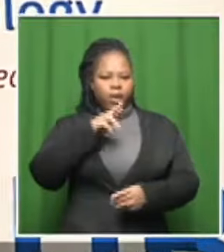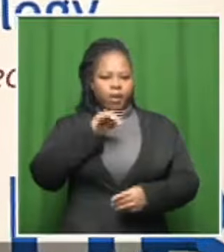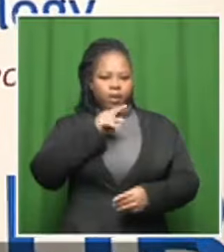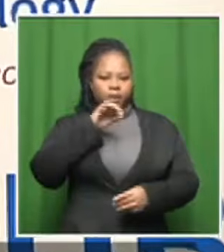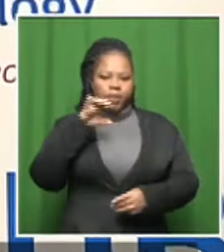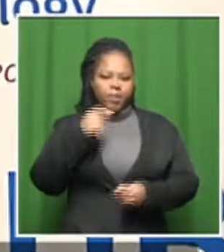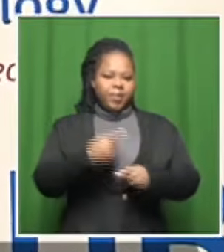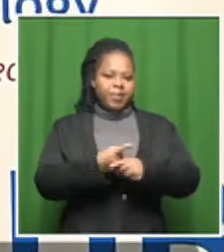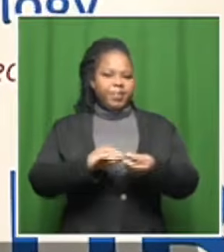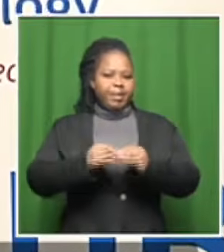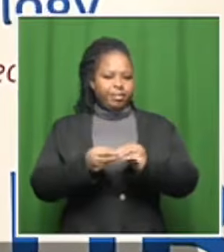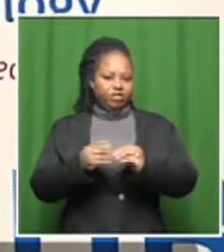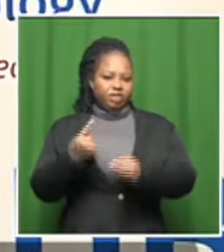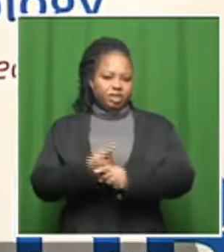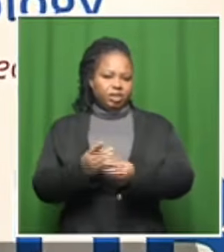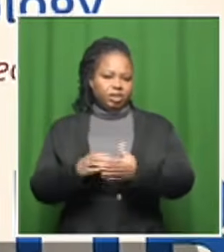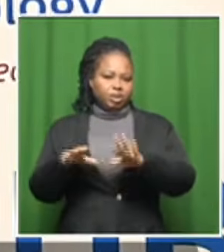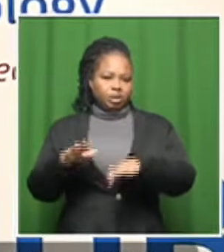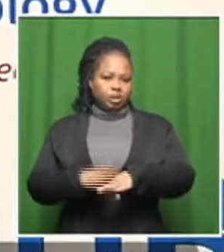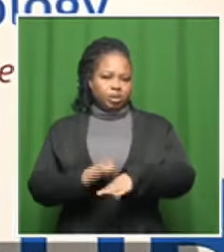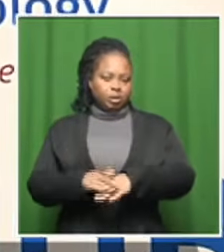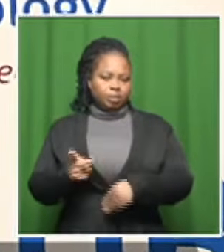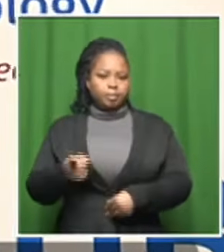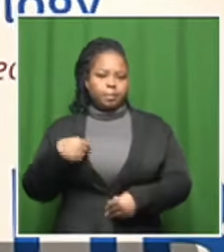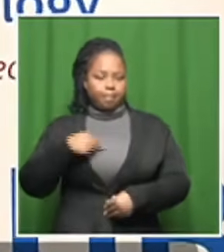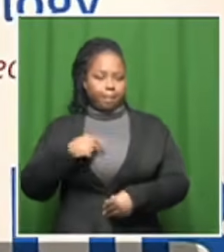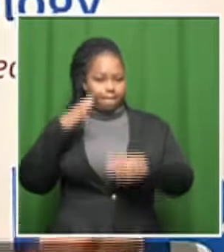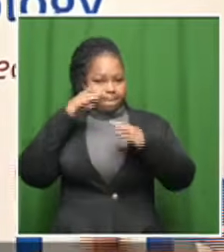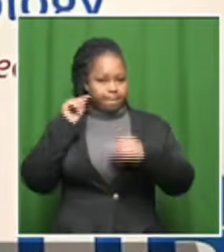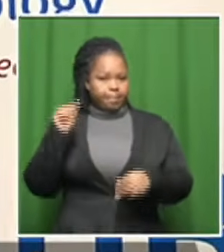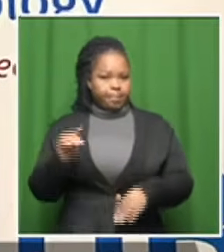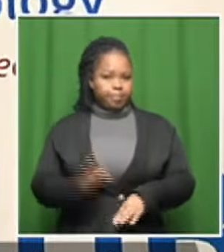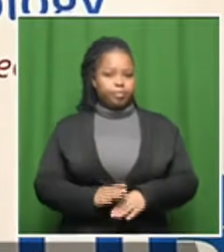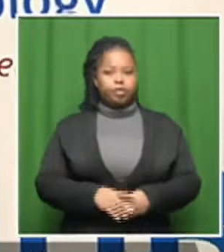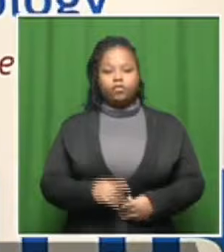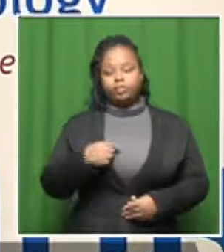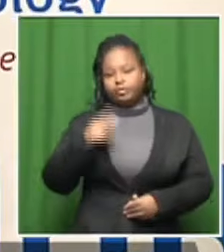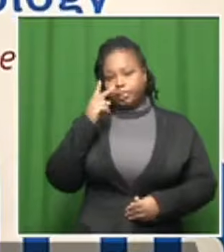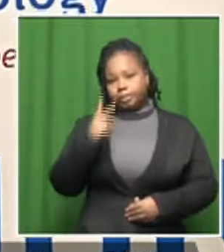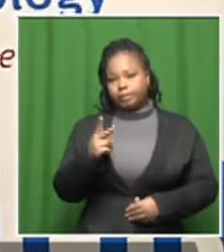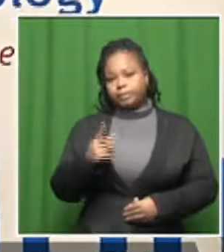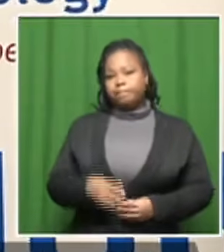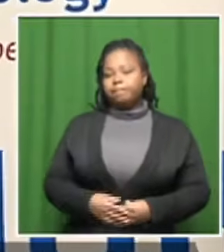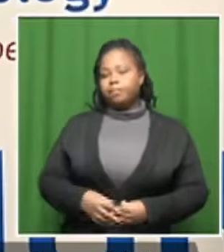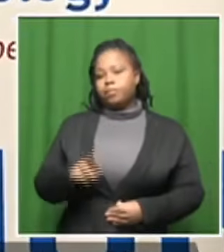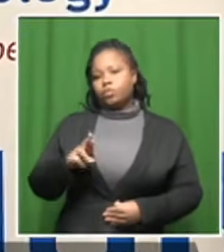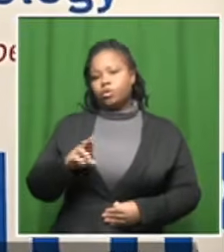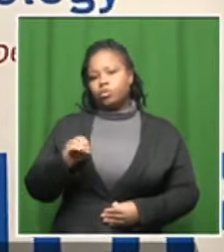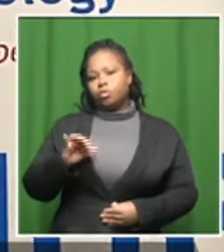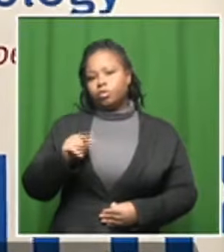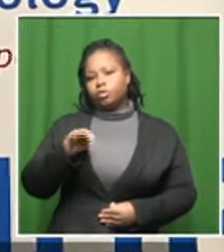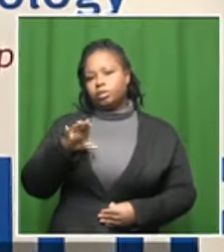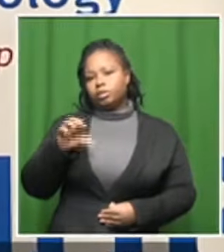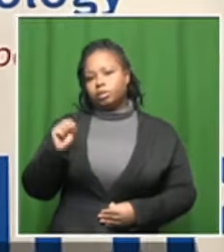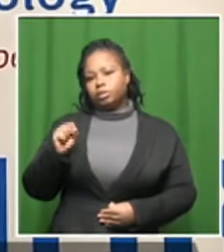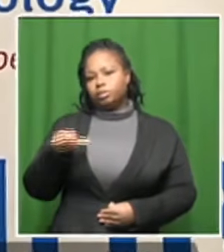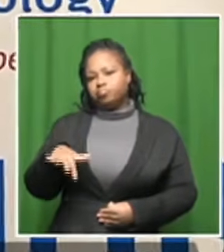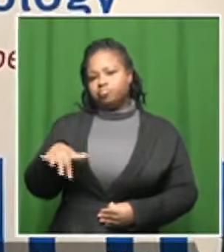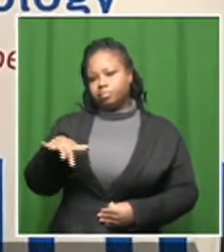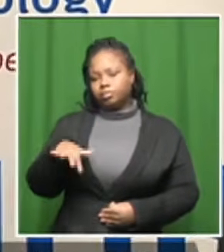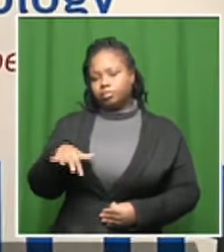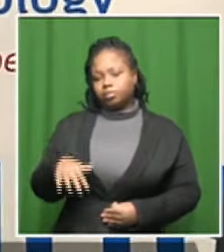sector. And that's an area that we are looking at. So if you look at mainstream robotics platforms,